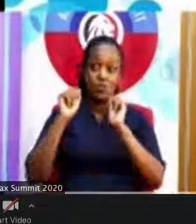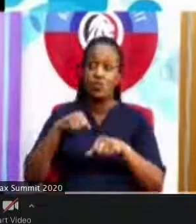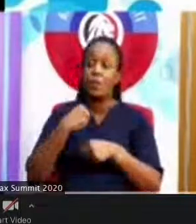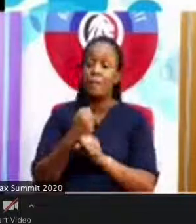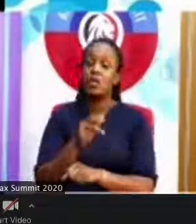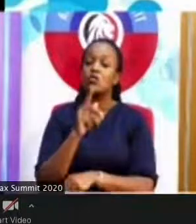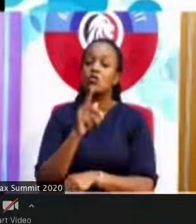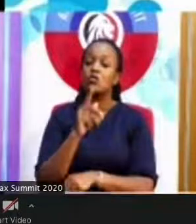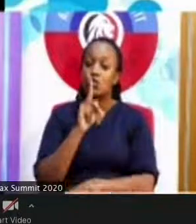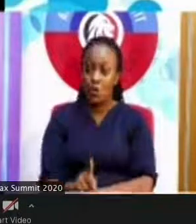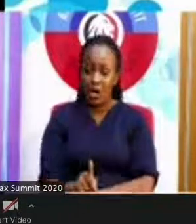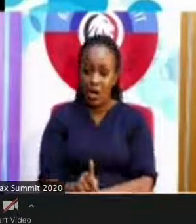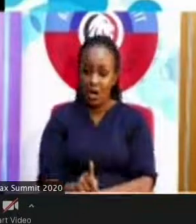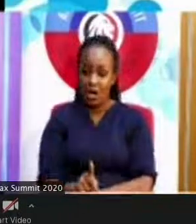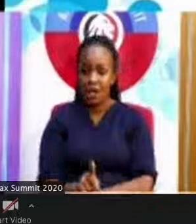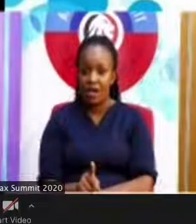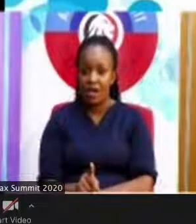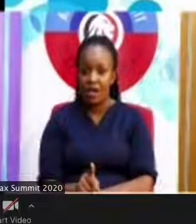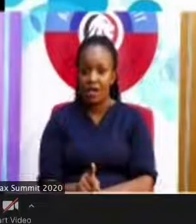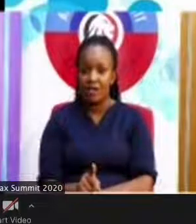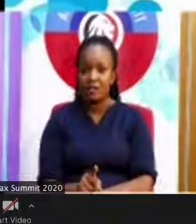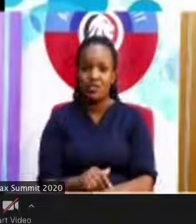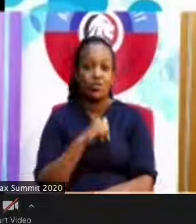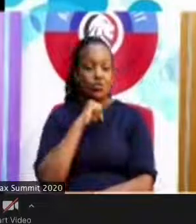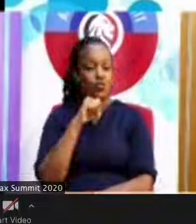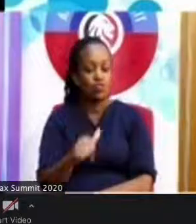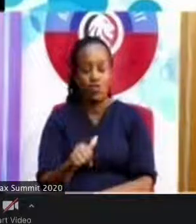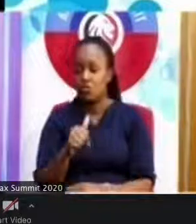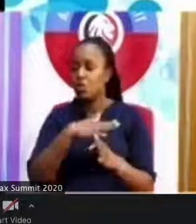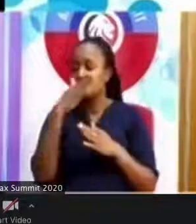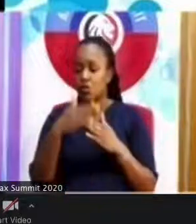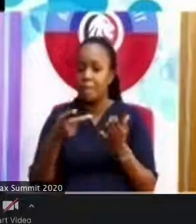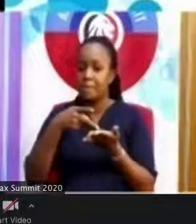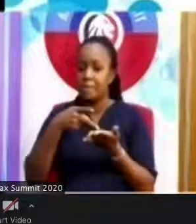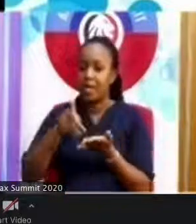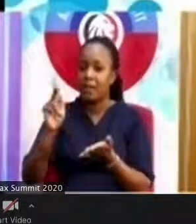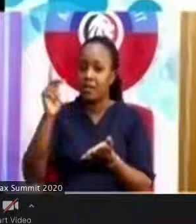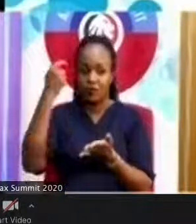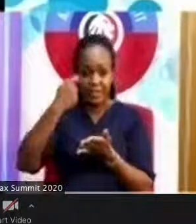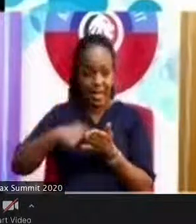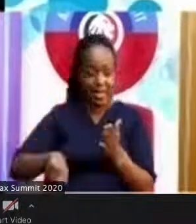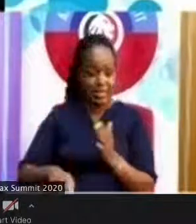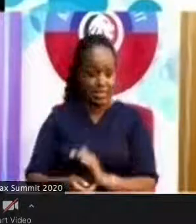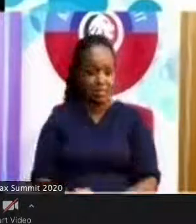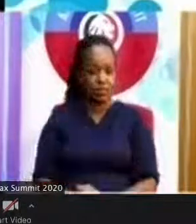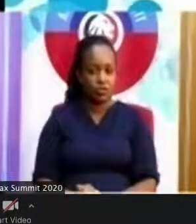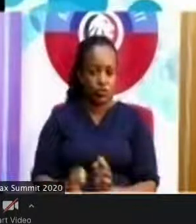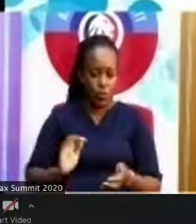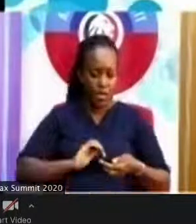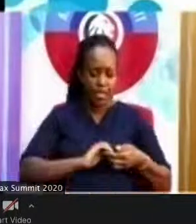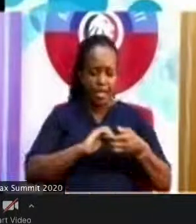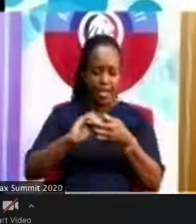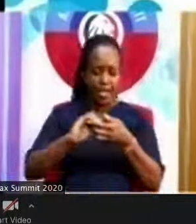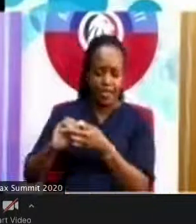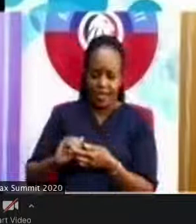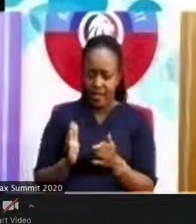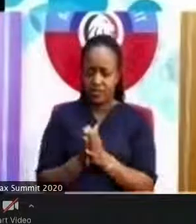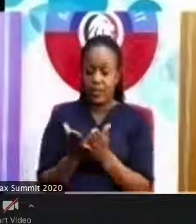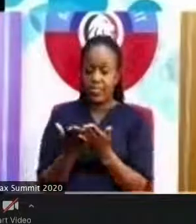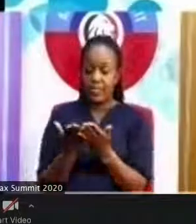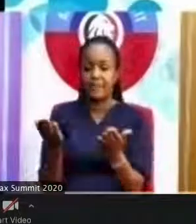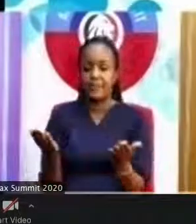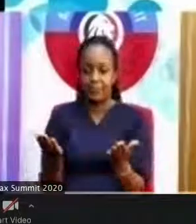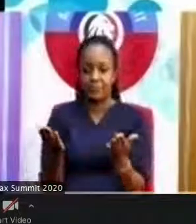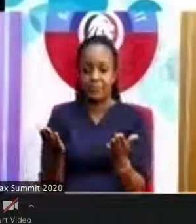that you do not stop payment of your taxes? And so we engaged with them in a very